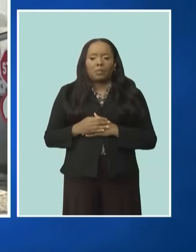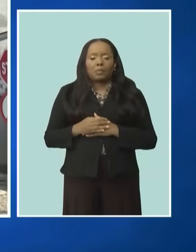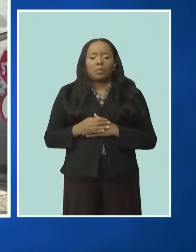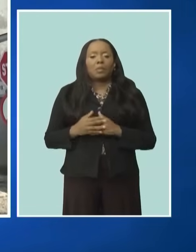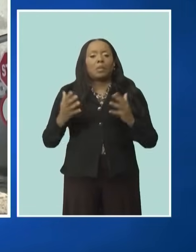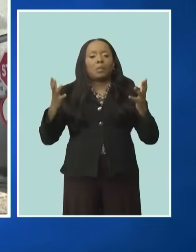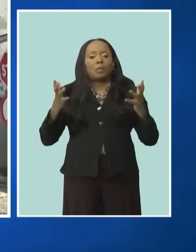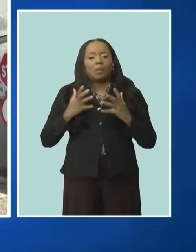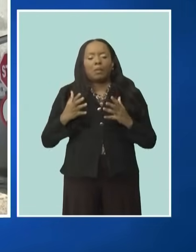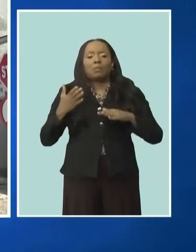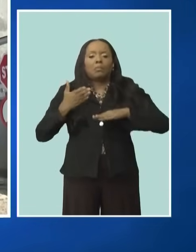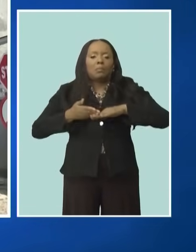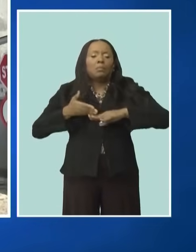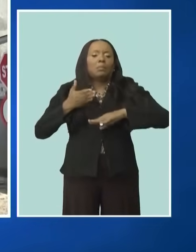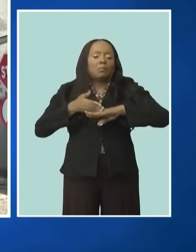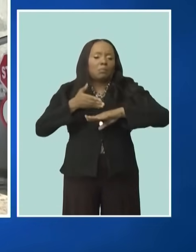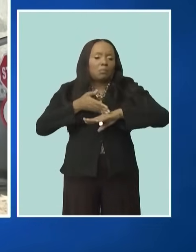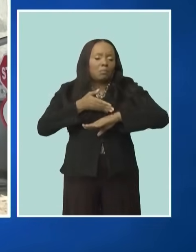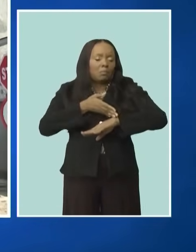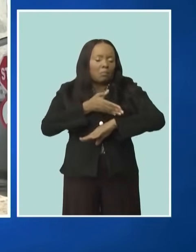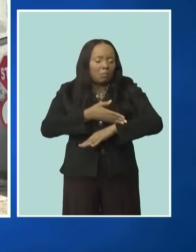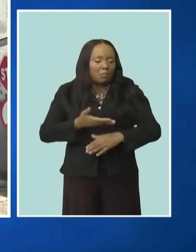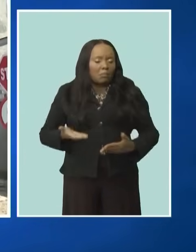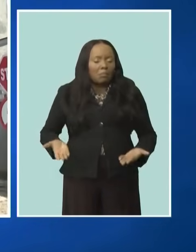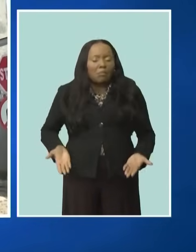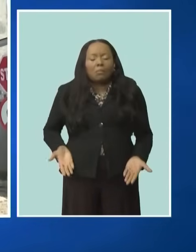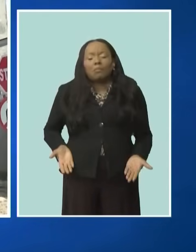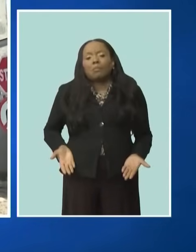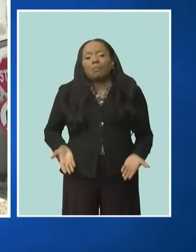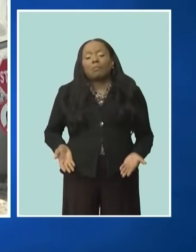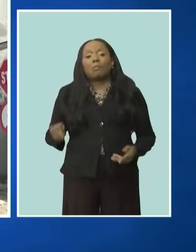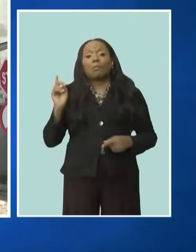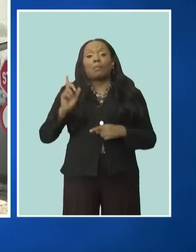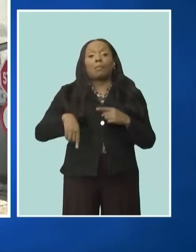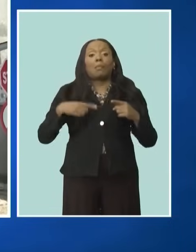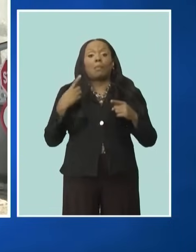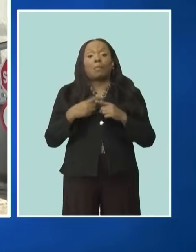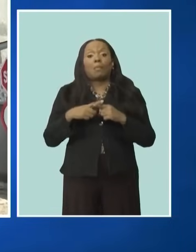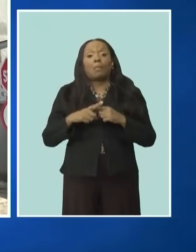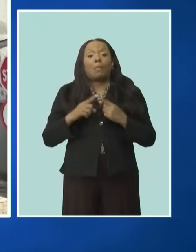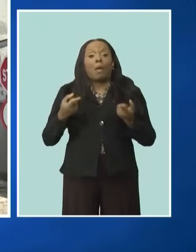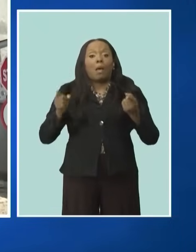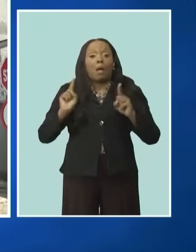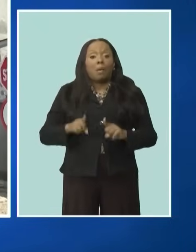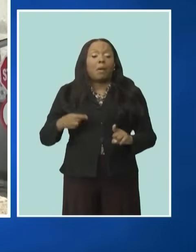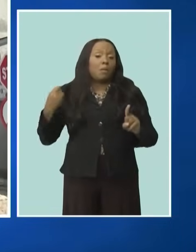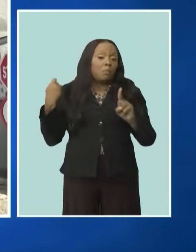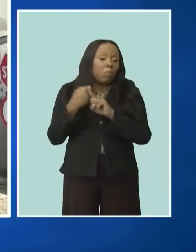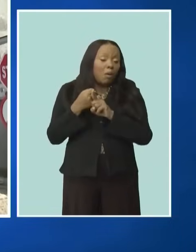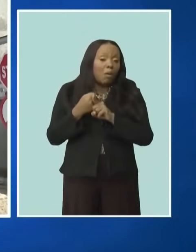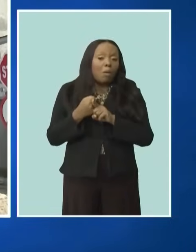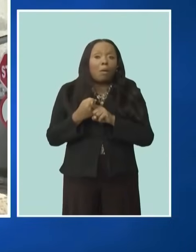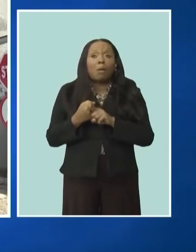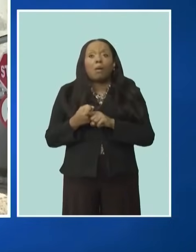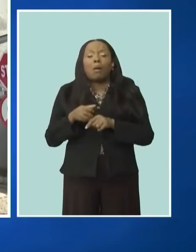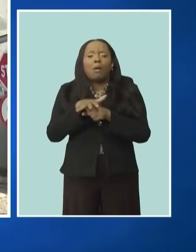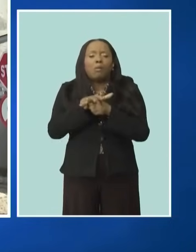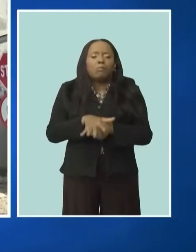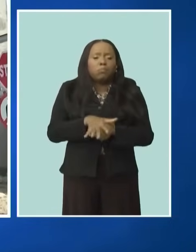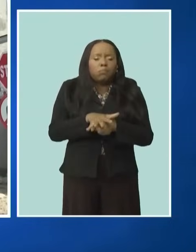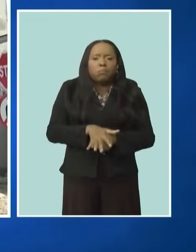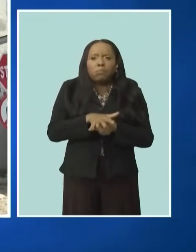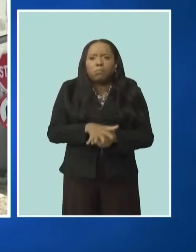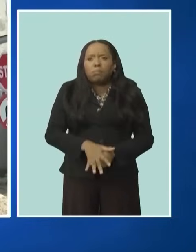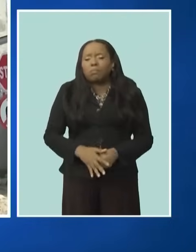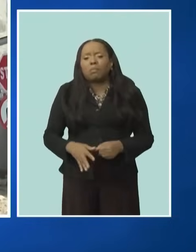situation improved, because when these incidents occur, it's a tremendous stress burden on those people, on